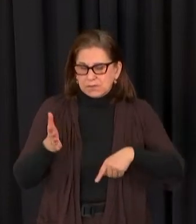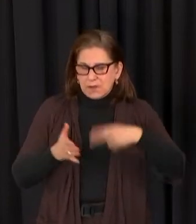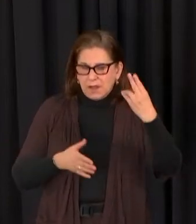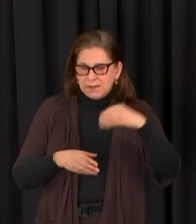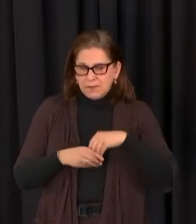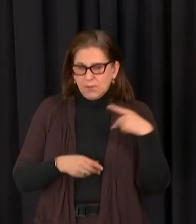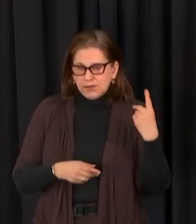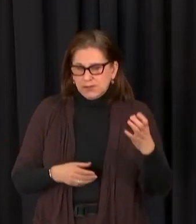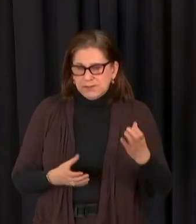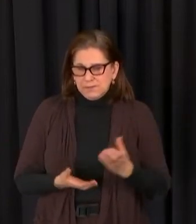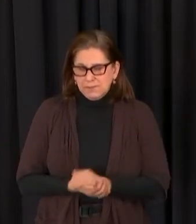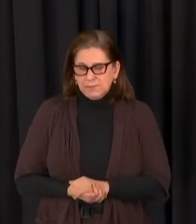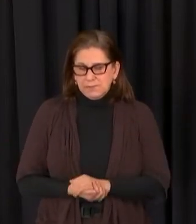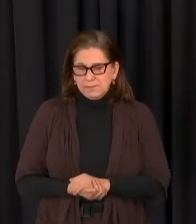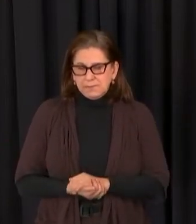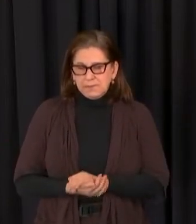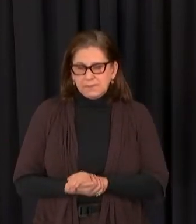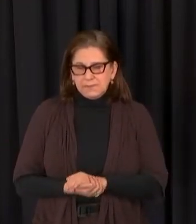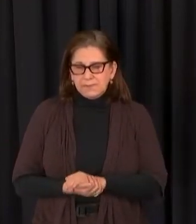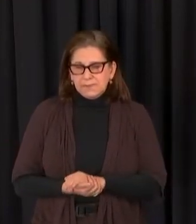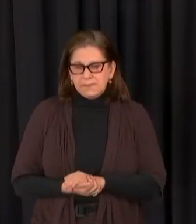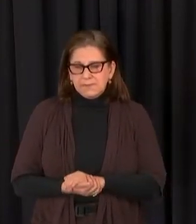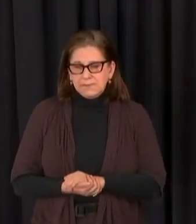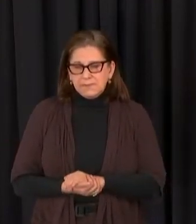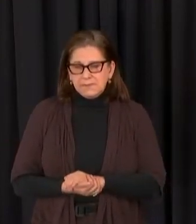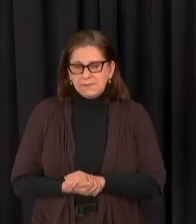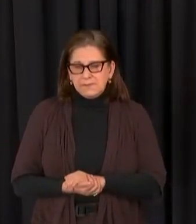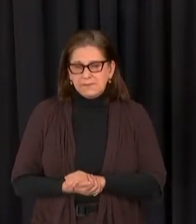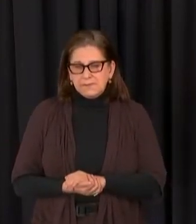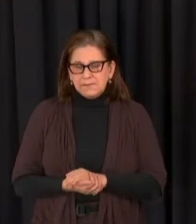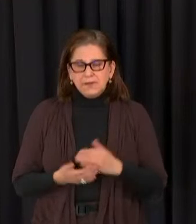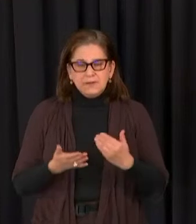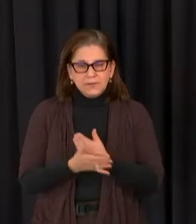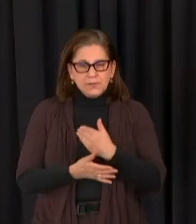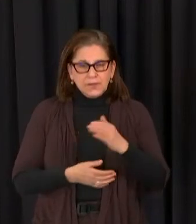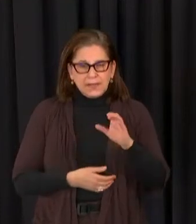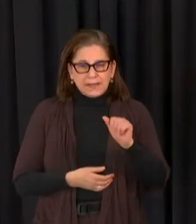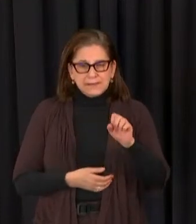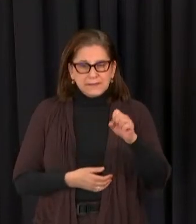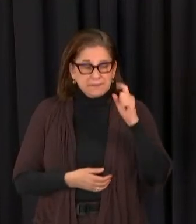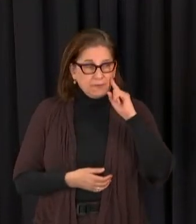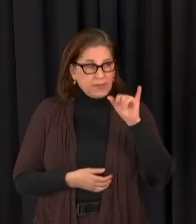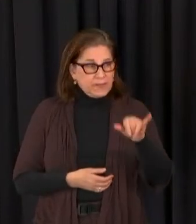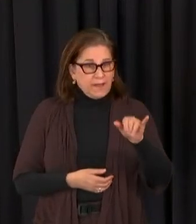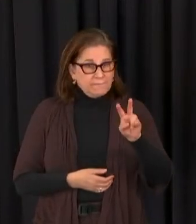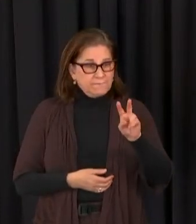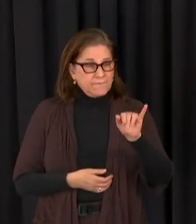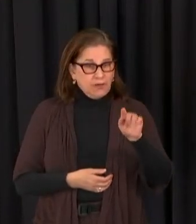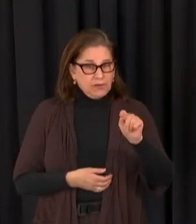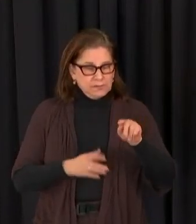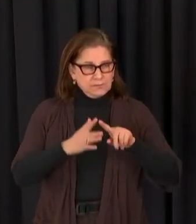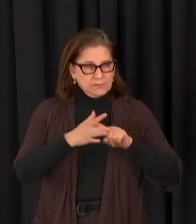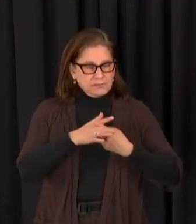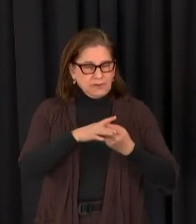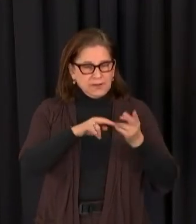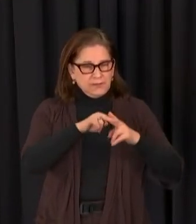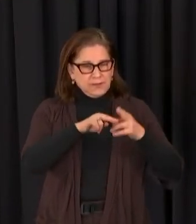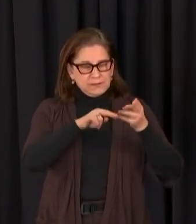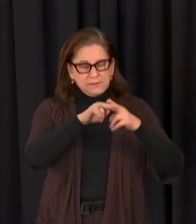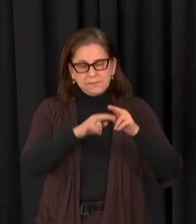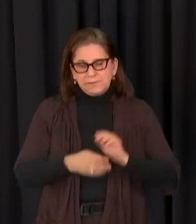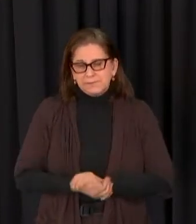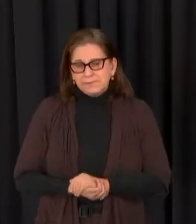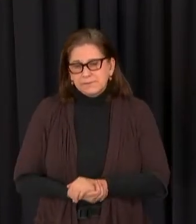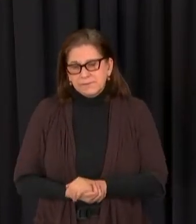proportion of your cases than you had before. We have, as you all